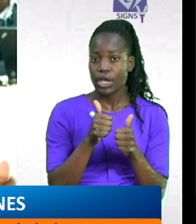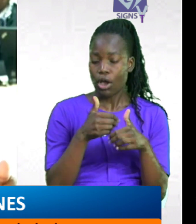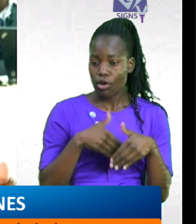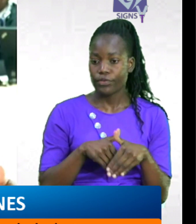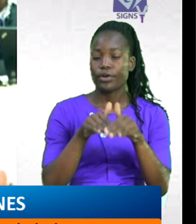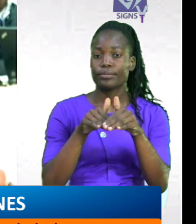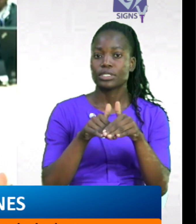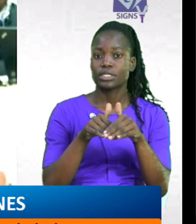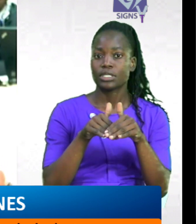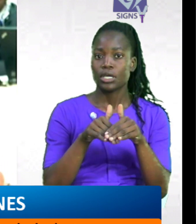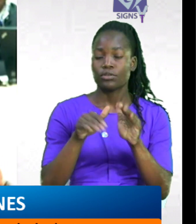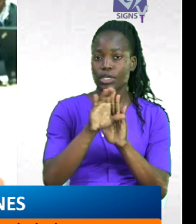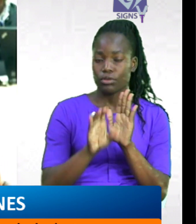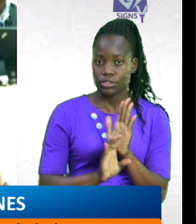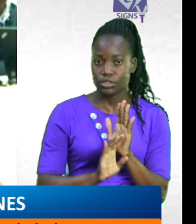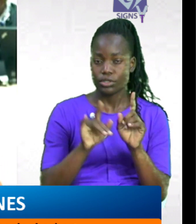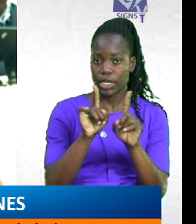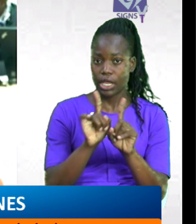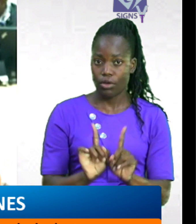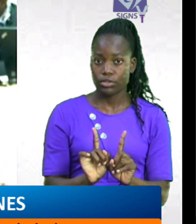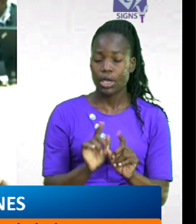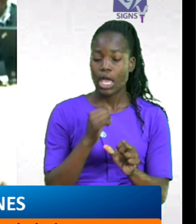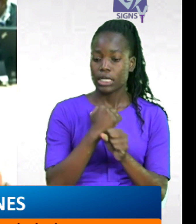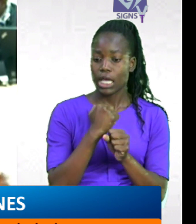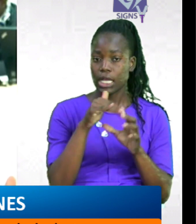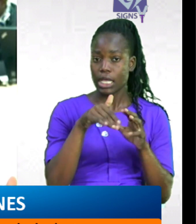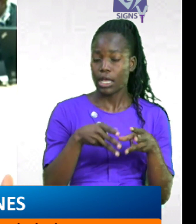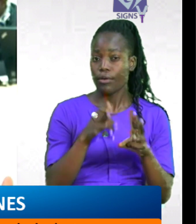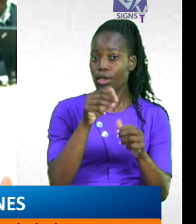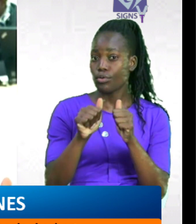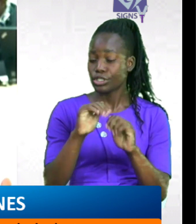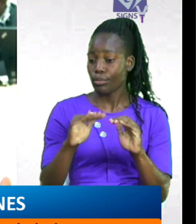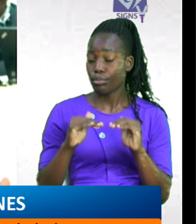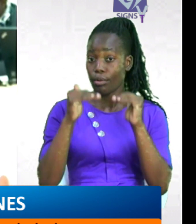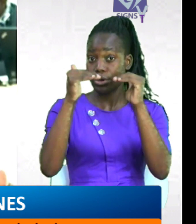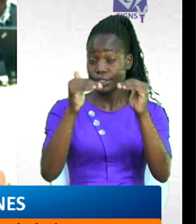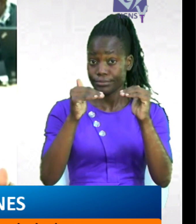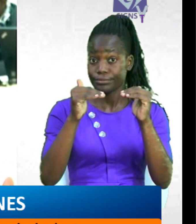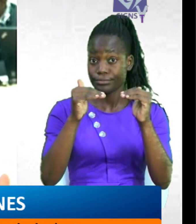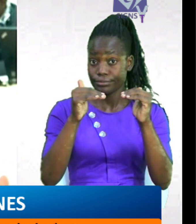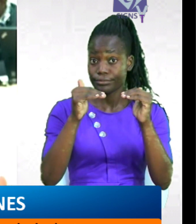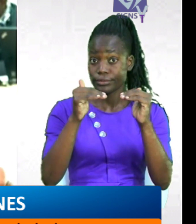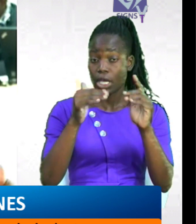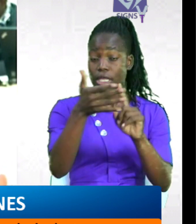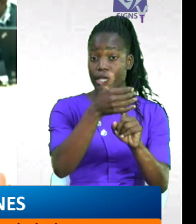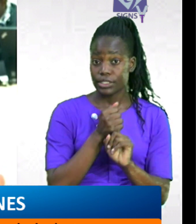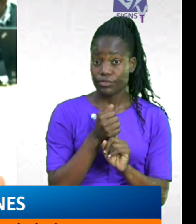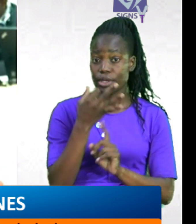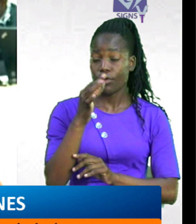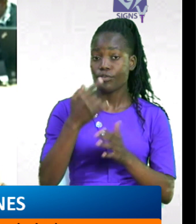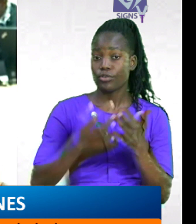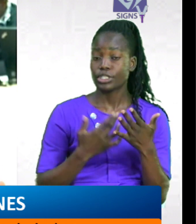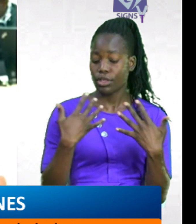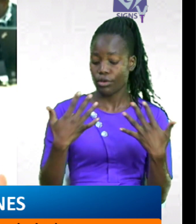made in such a manner that conforms and to the Constitution, and also are done in a manner that will